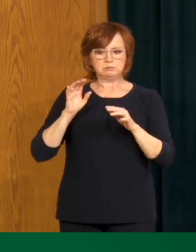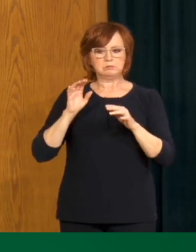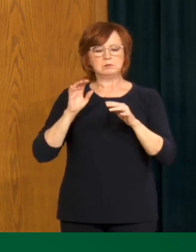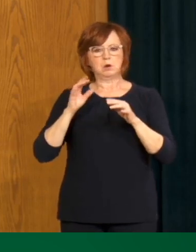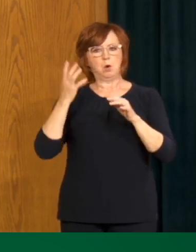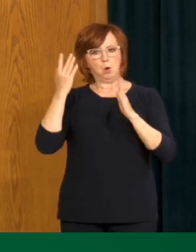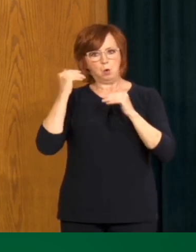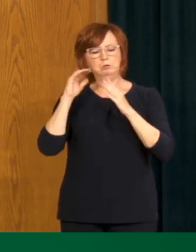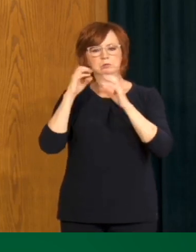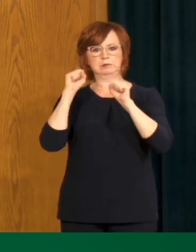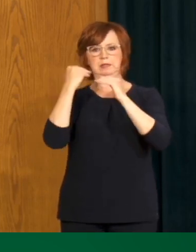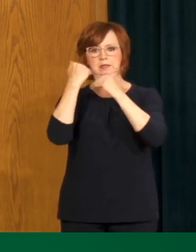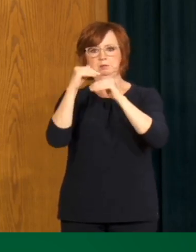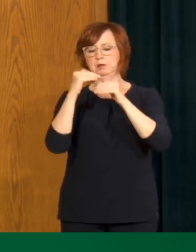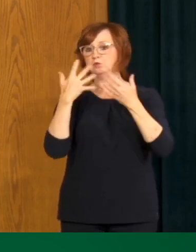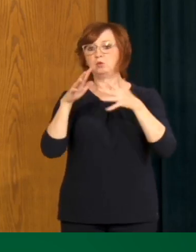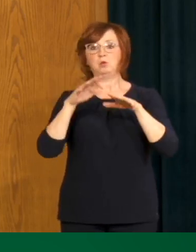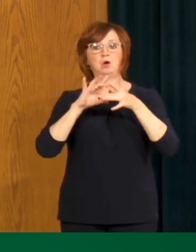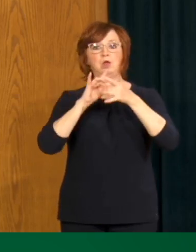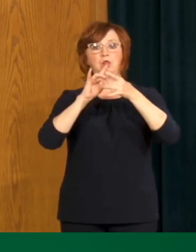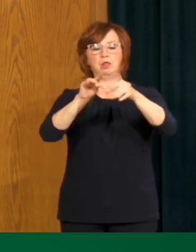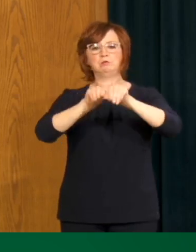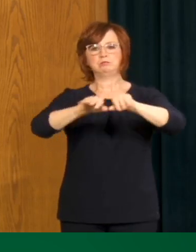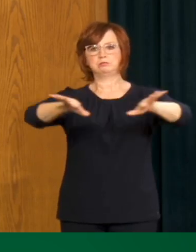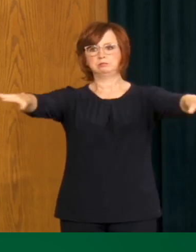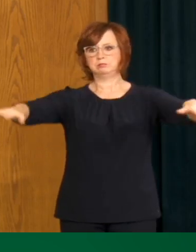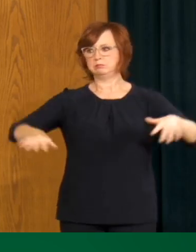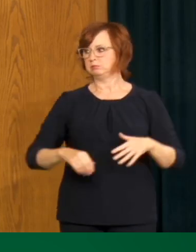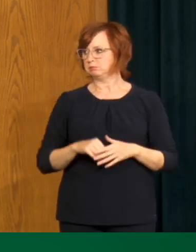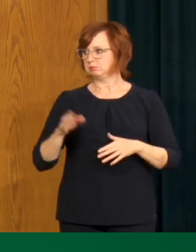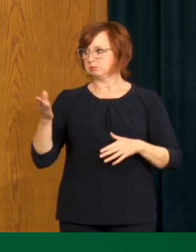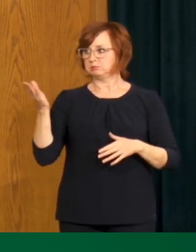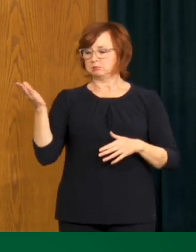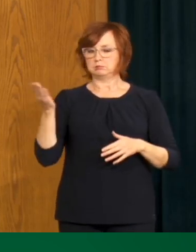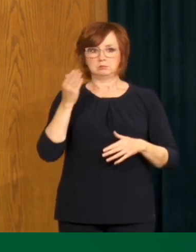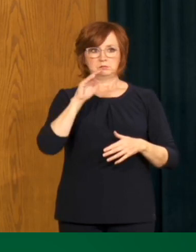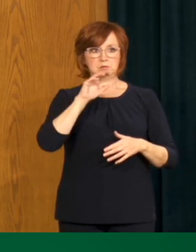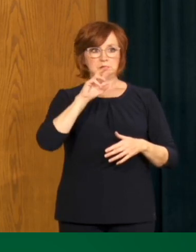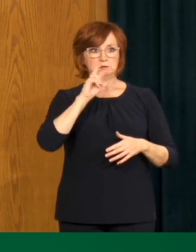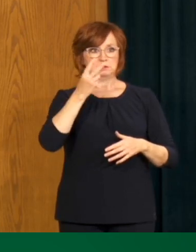become larger transmission events. Follow-up, Phil?